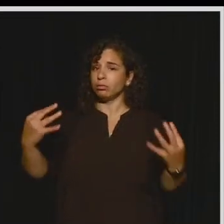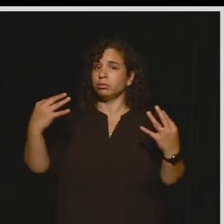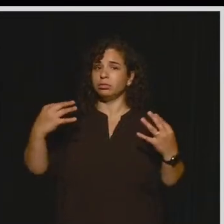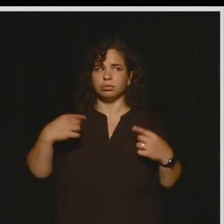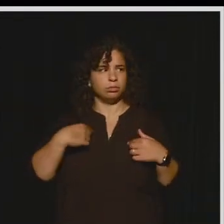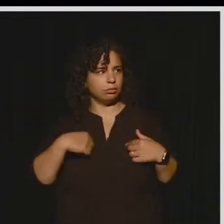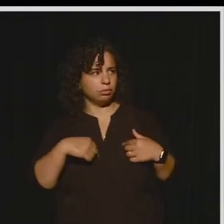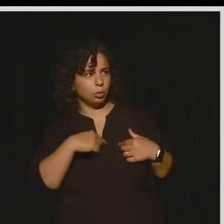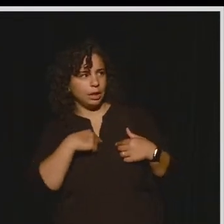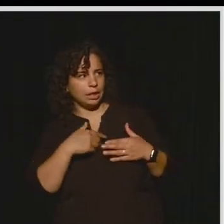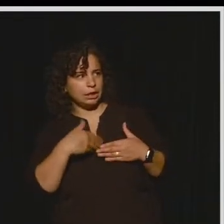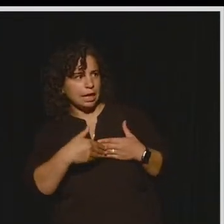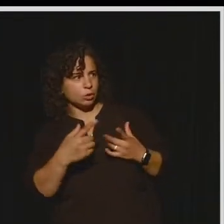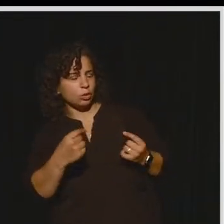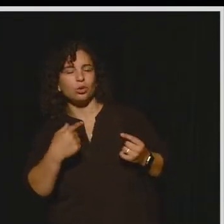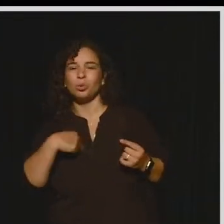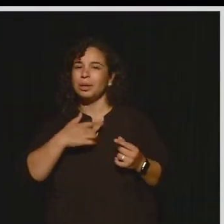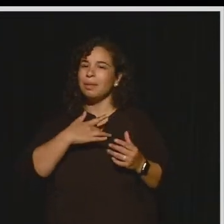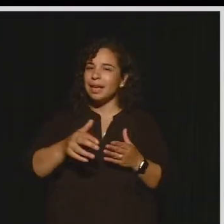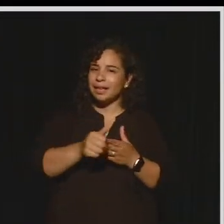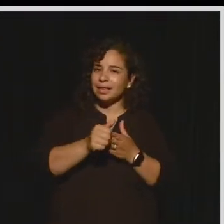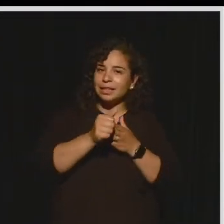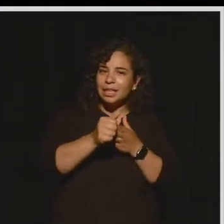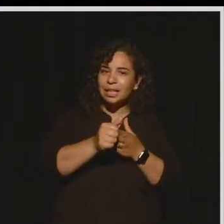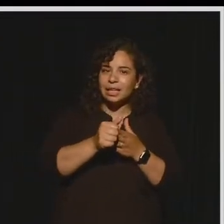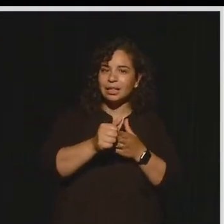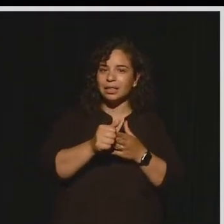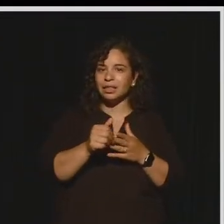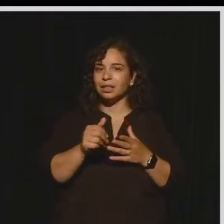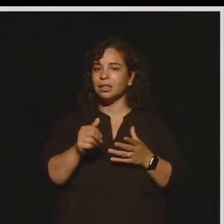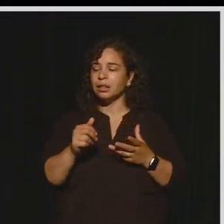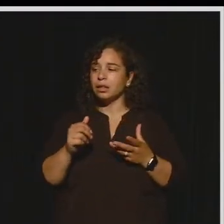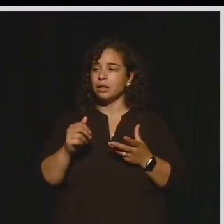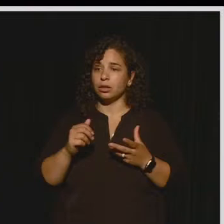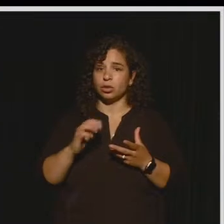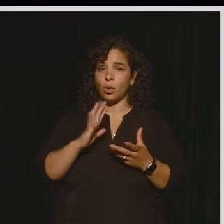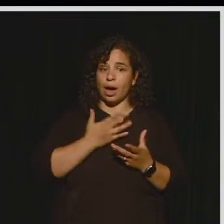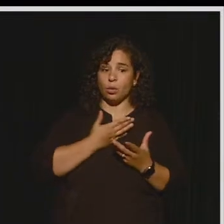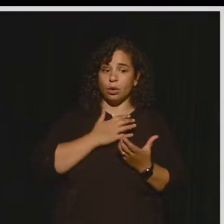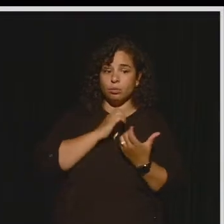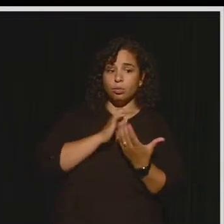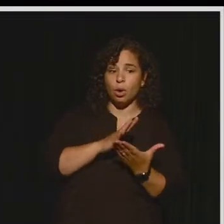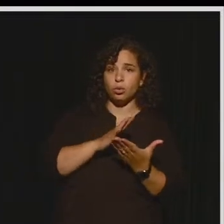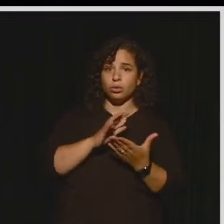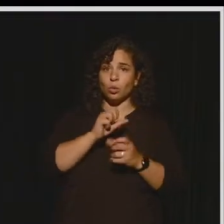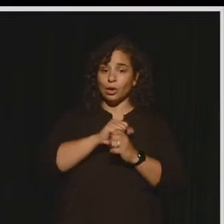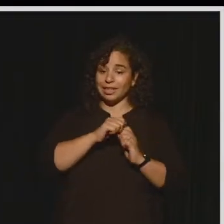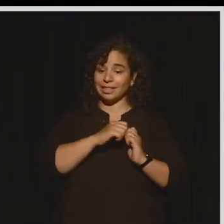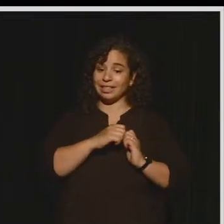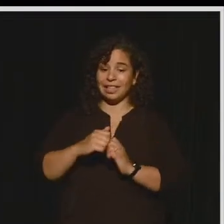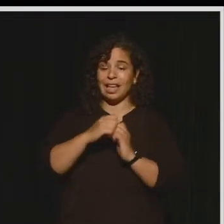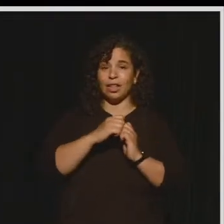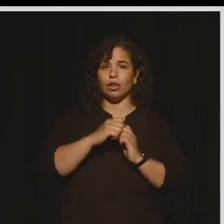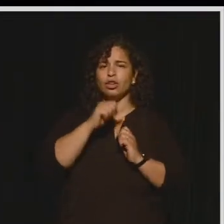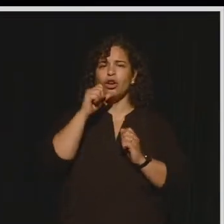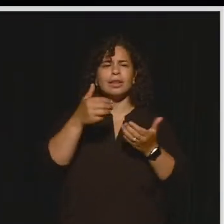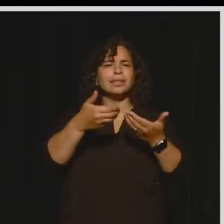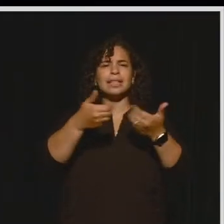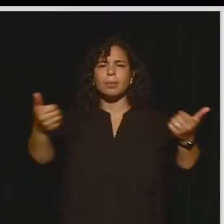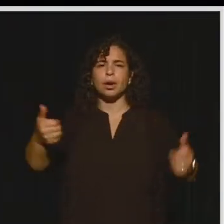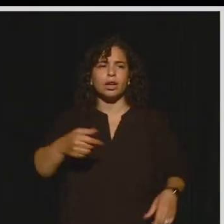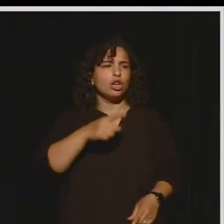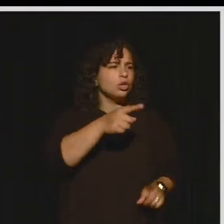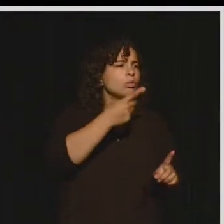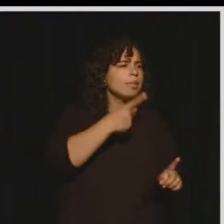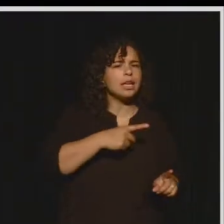By embracing and learning and moving forward as a group of people, not as pink, green, orange, black,